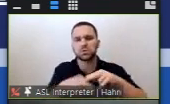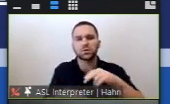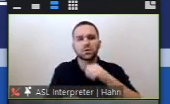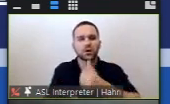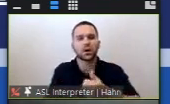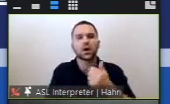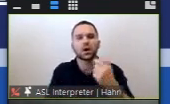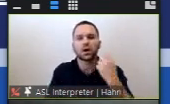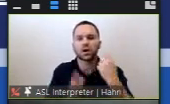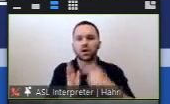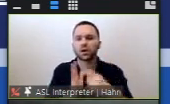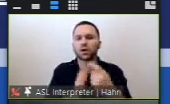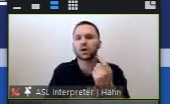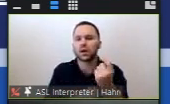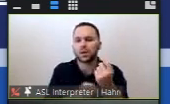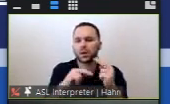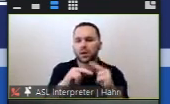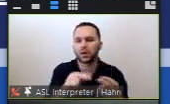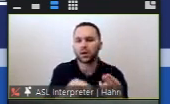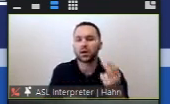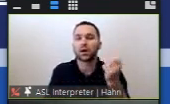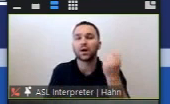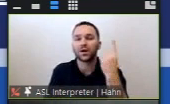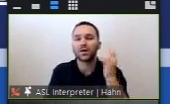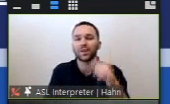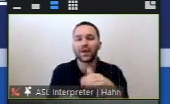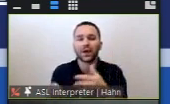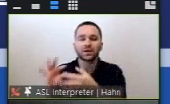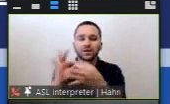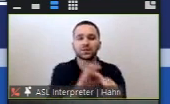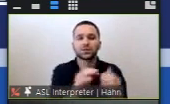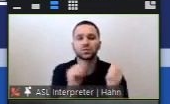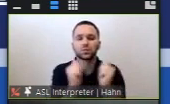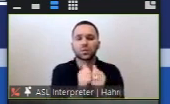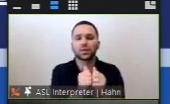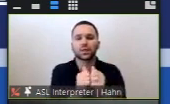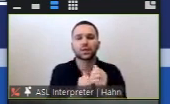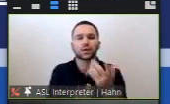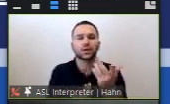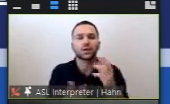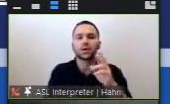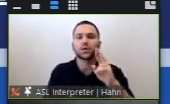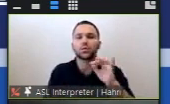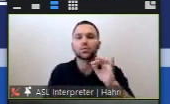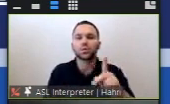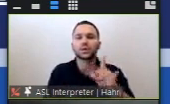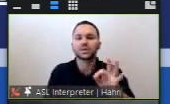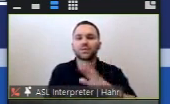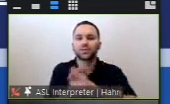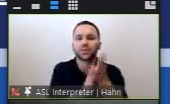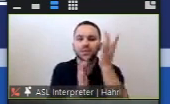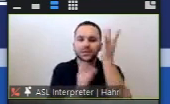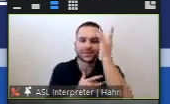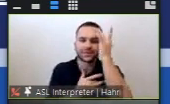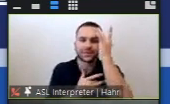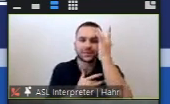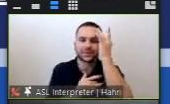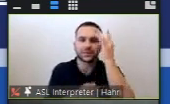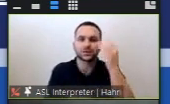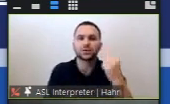vaccine effectiveness. That's primarily associated with the risk of becoming a case. We do continue to see really highly